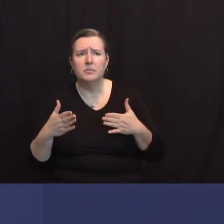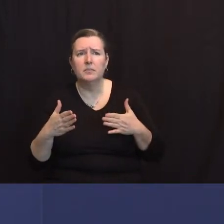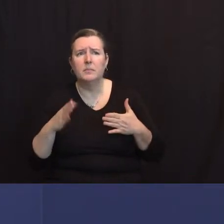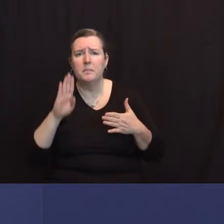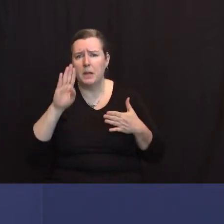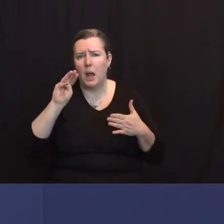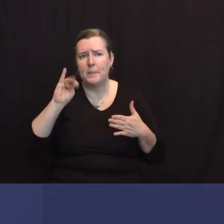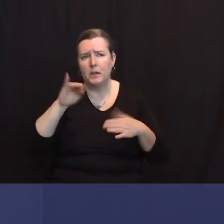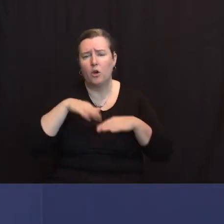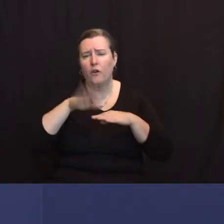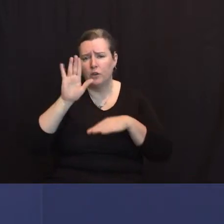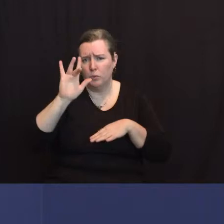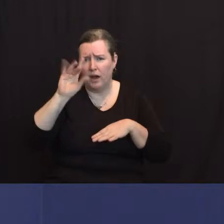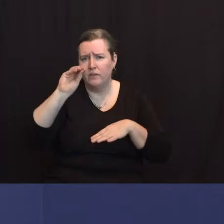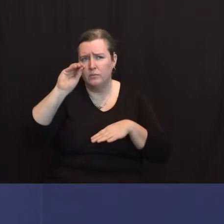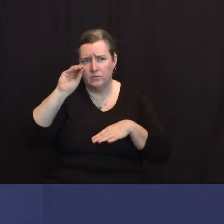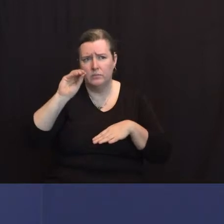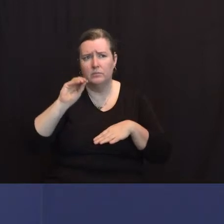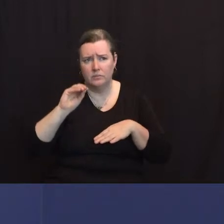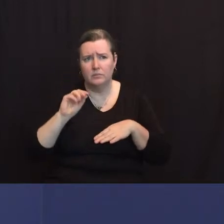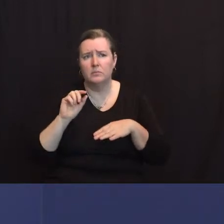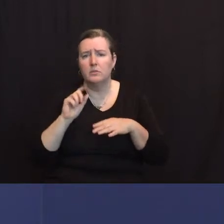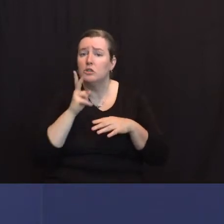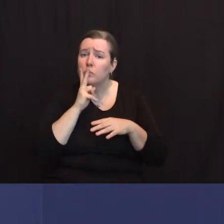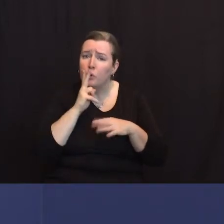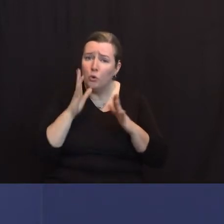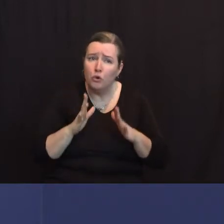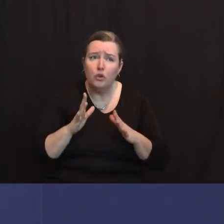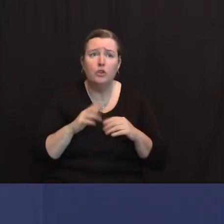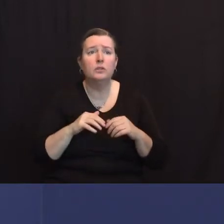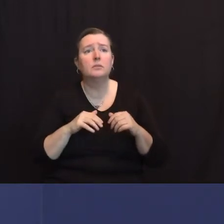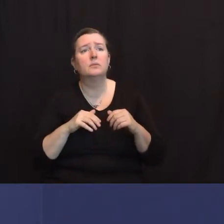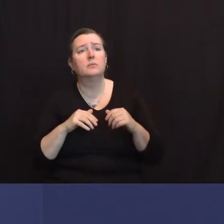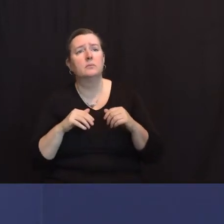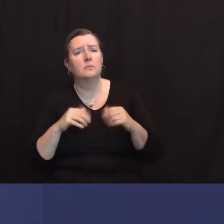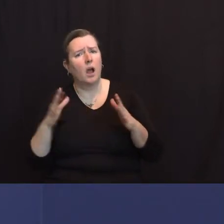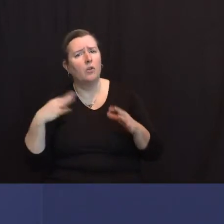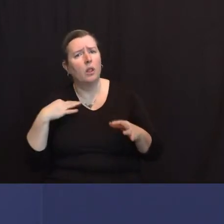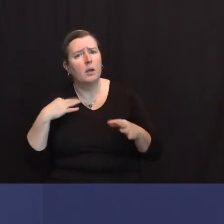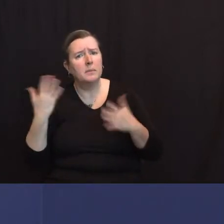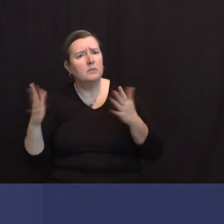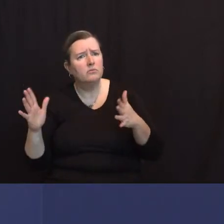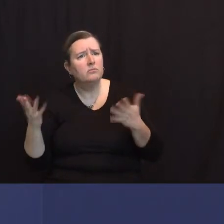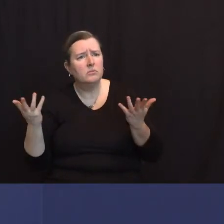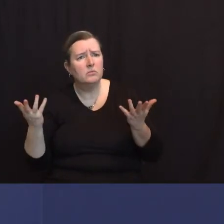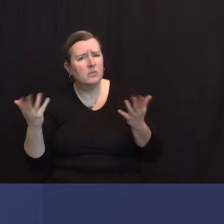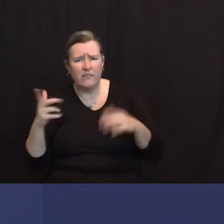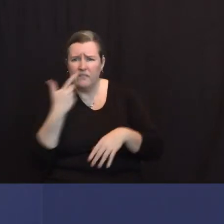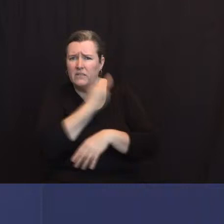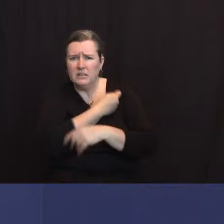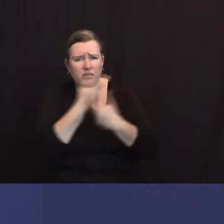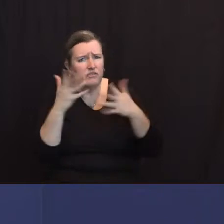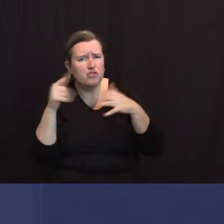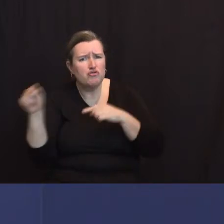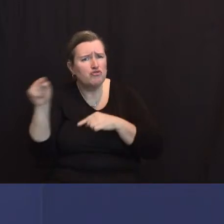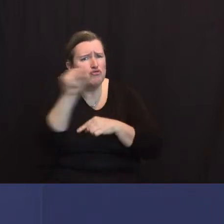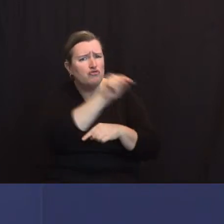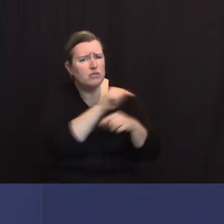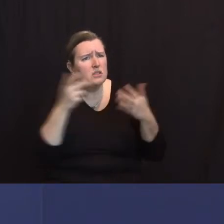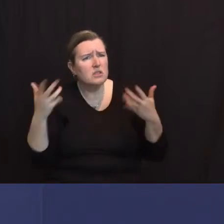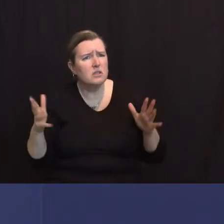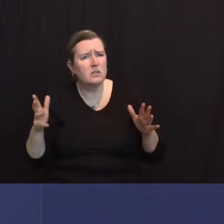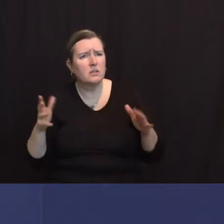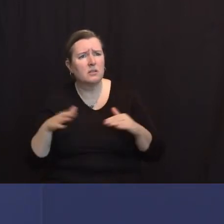smoking, have already been eligible and already been vaccinated. Obviously, we've given over 2 million doses, so